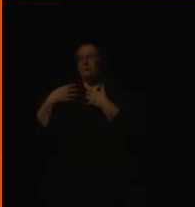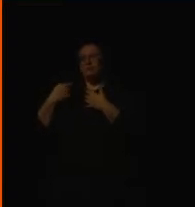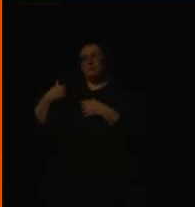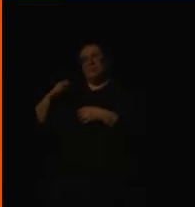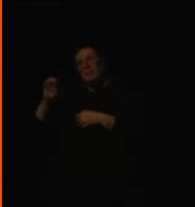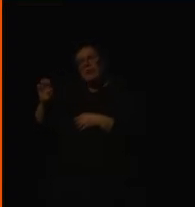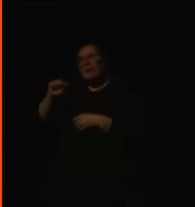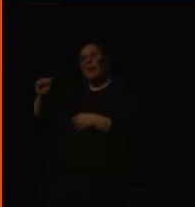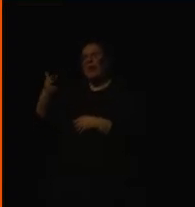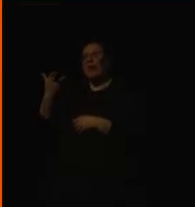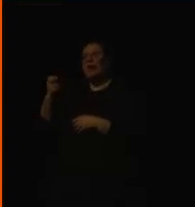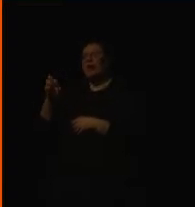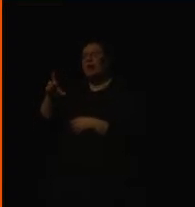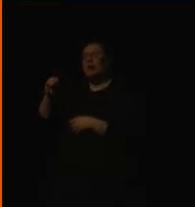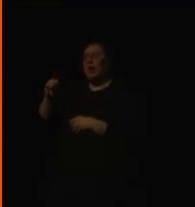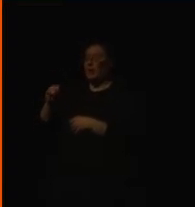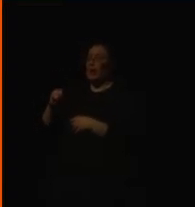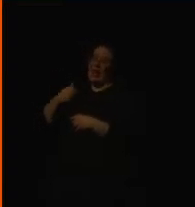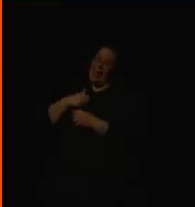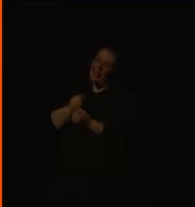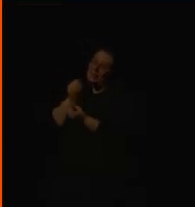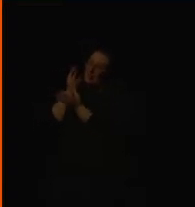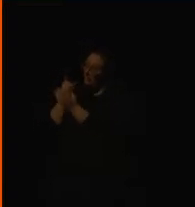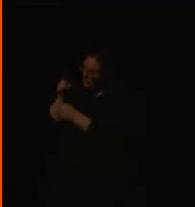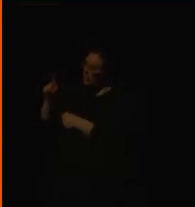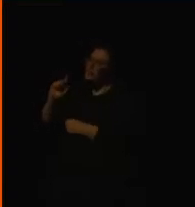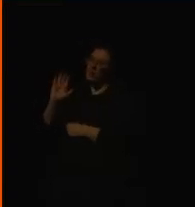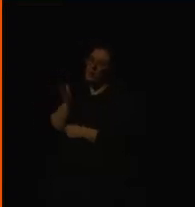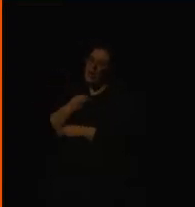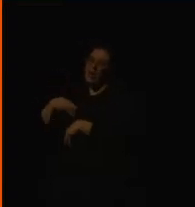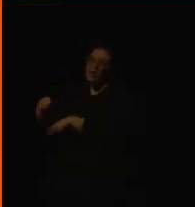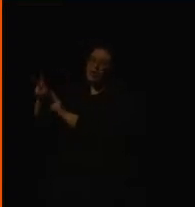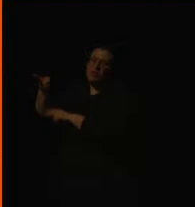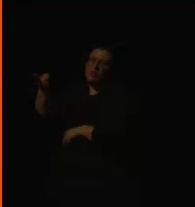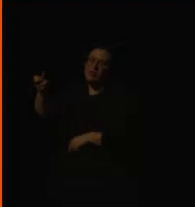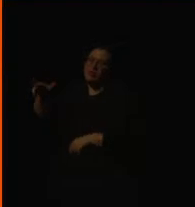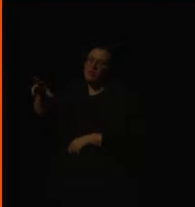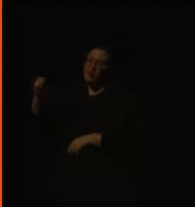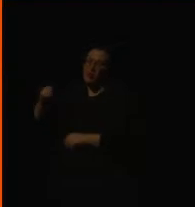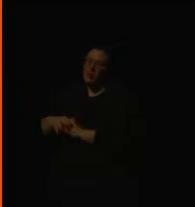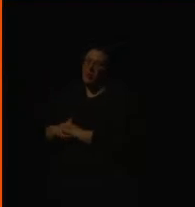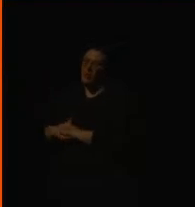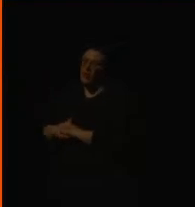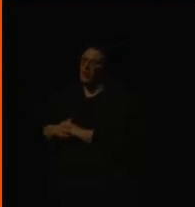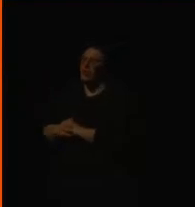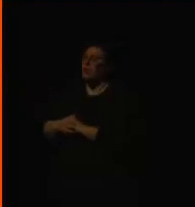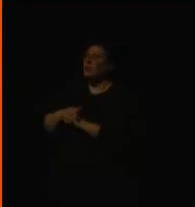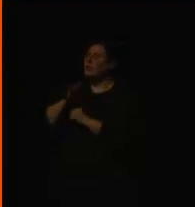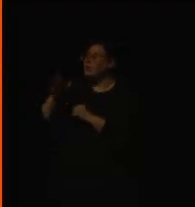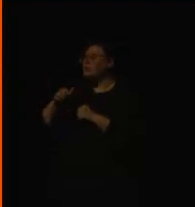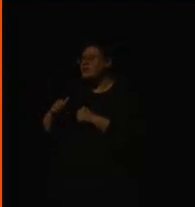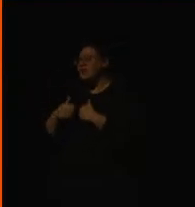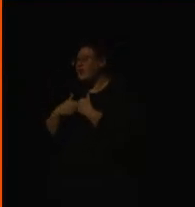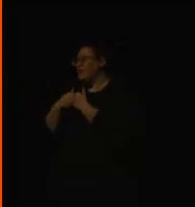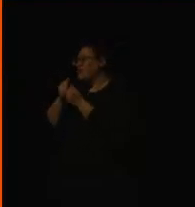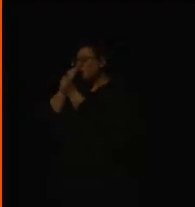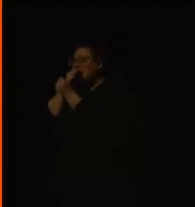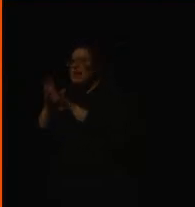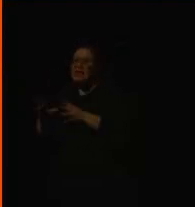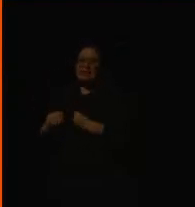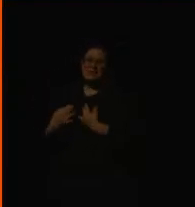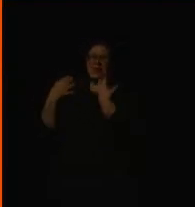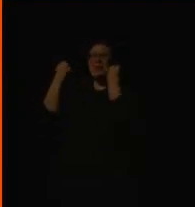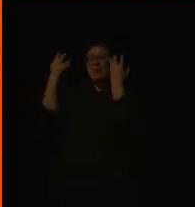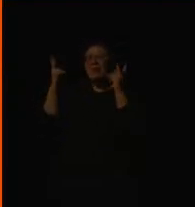again, to tell him that he was our hero. Ady's leadership was a blessing, inspiring millions of Americans